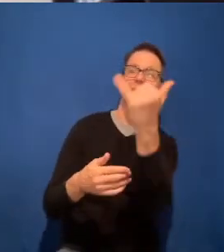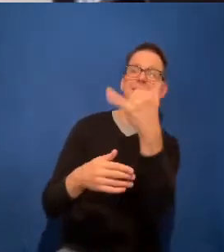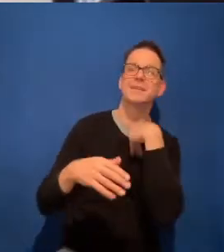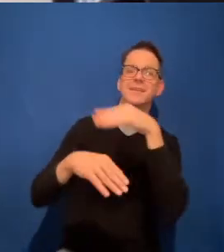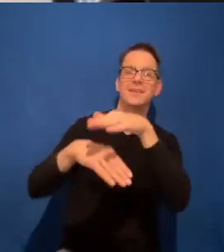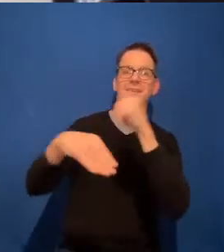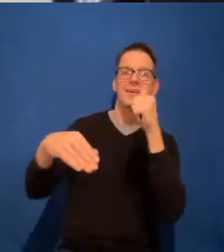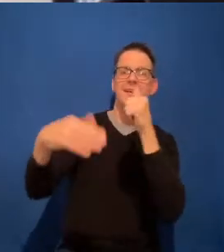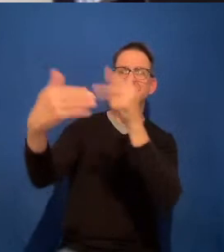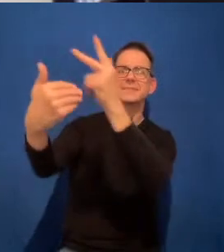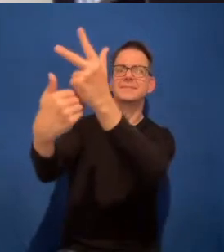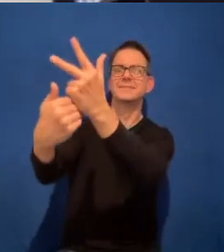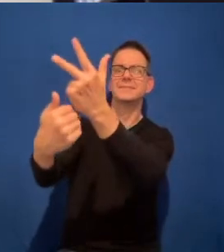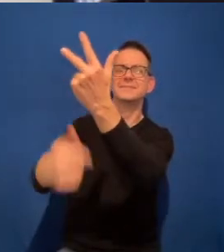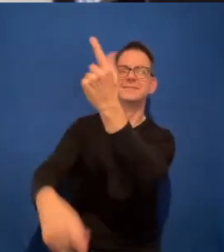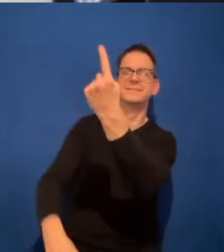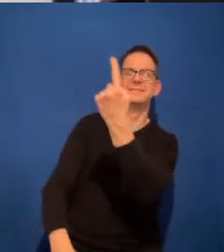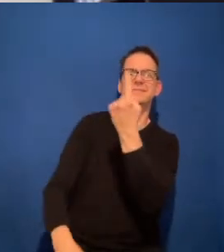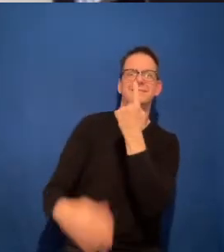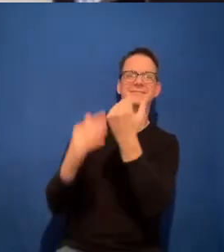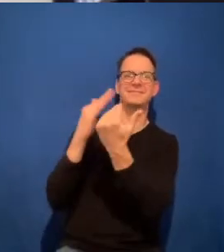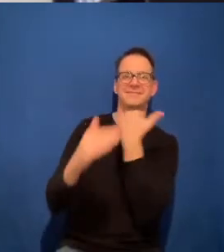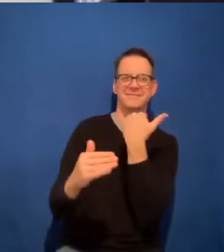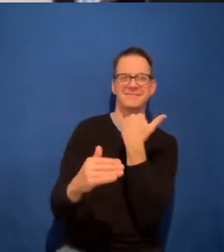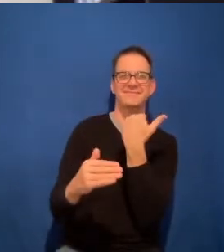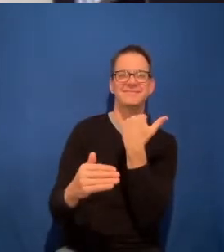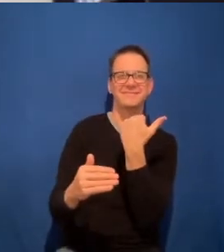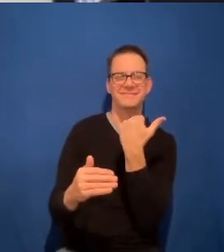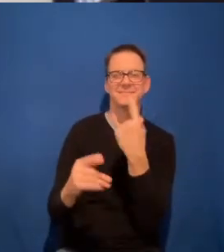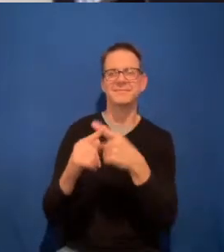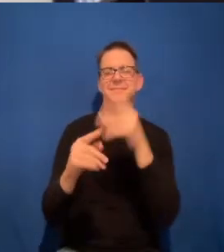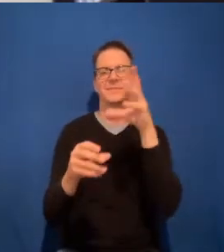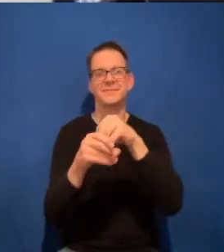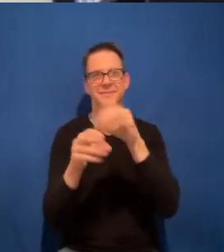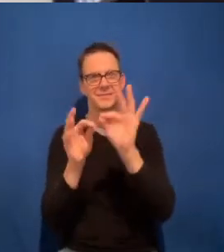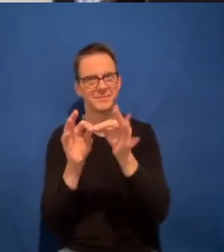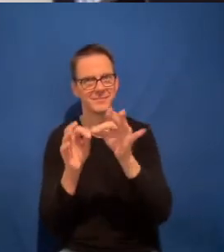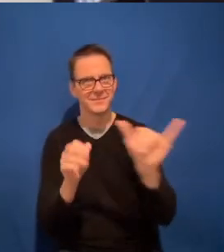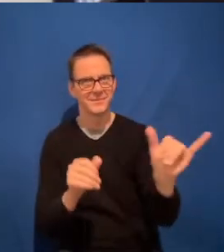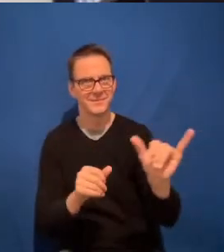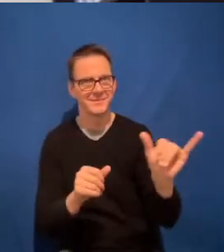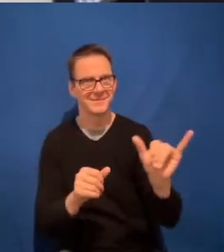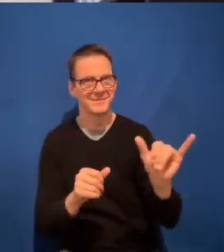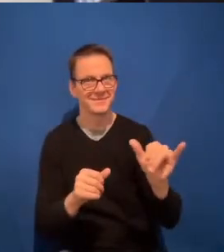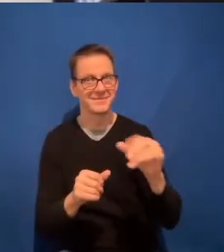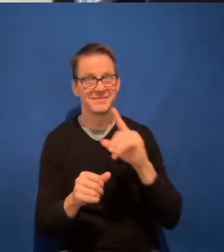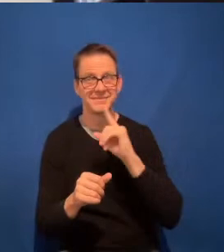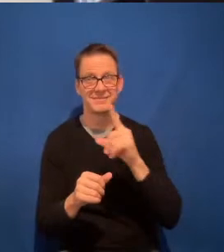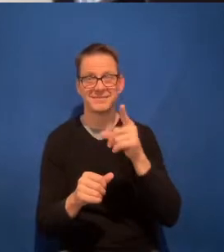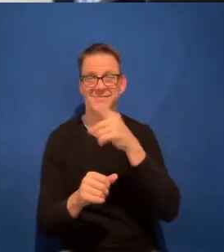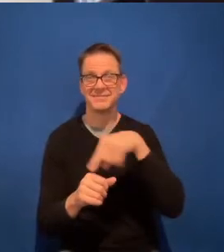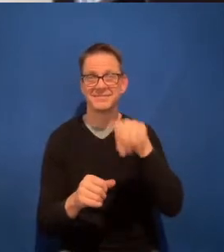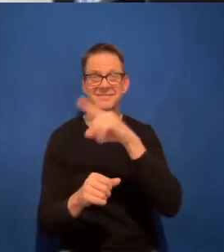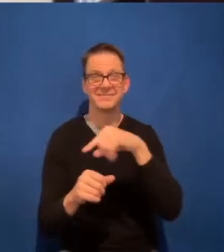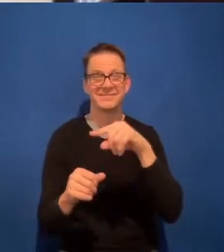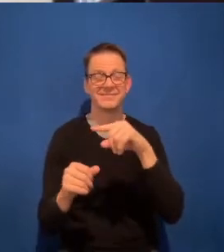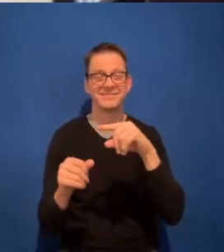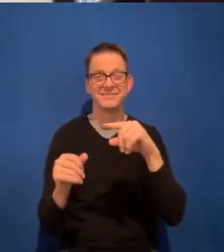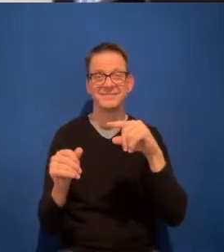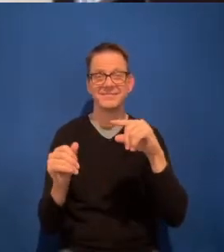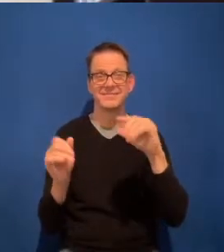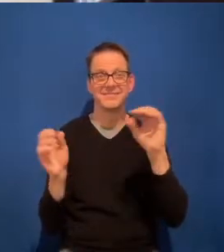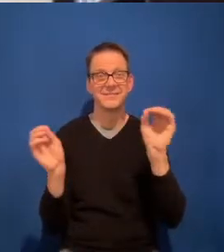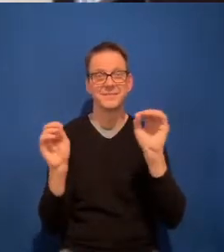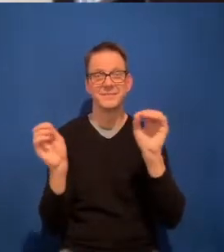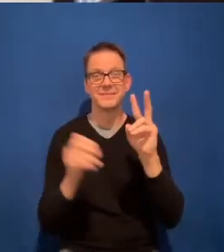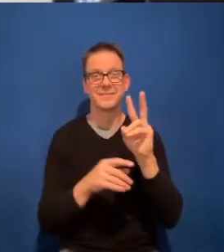infrastructure and overhead. And as alluded to, we weren't getting compensated for the virtual care as we needed to. And so in our clinic, we had to